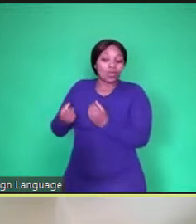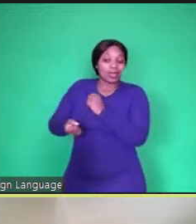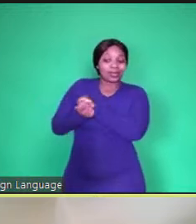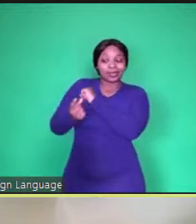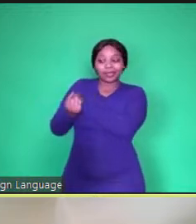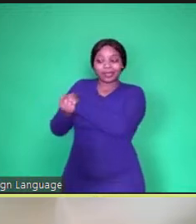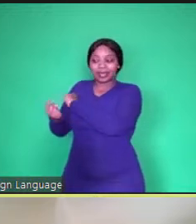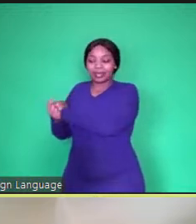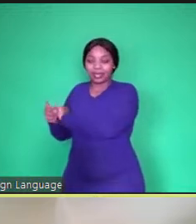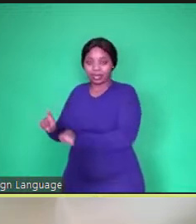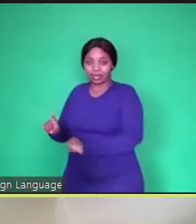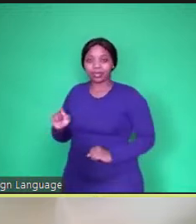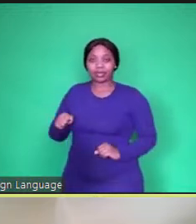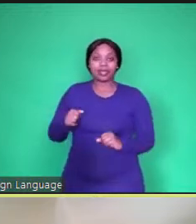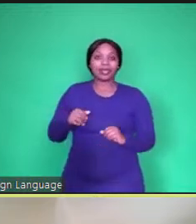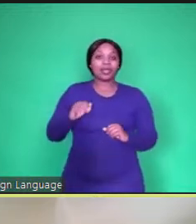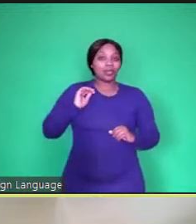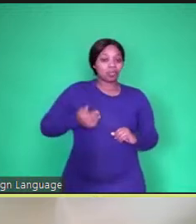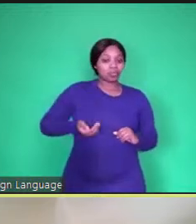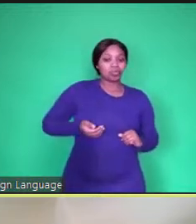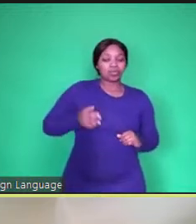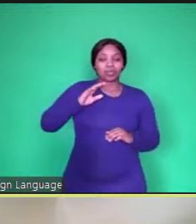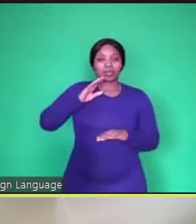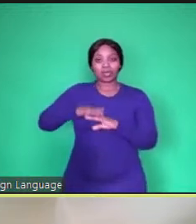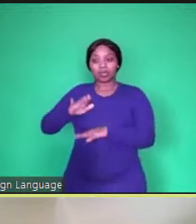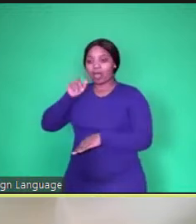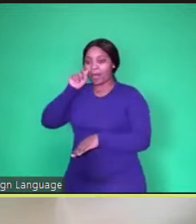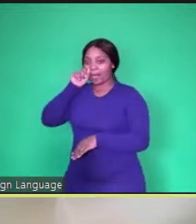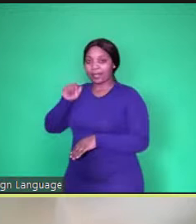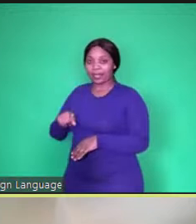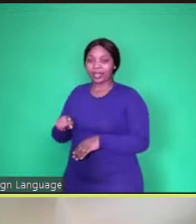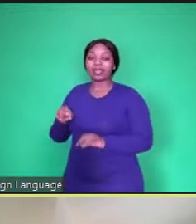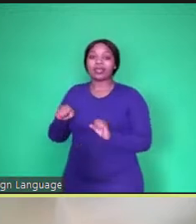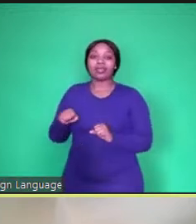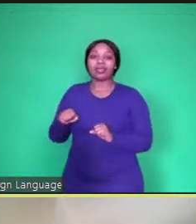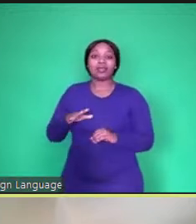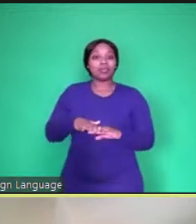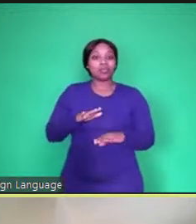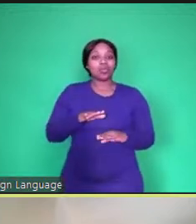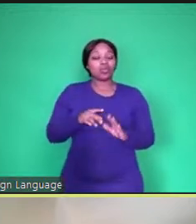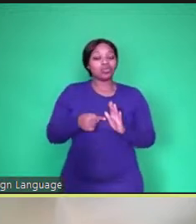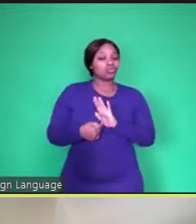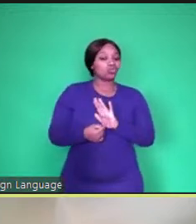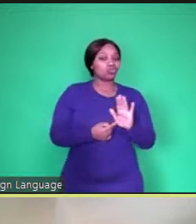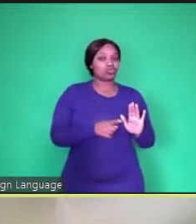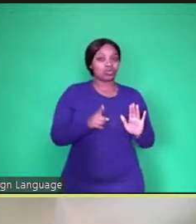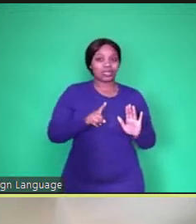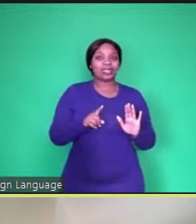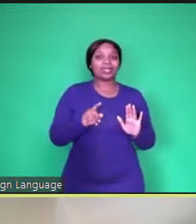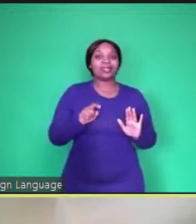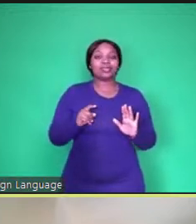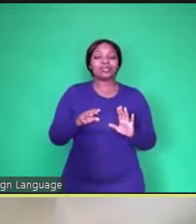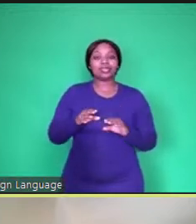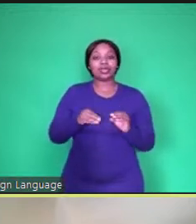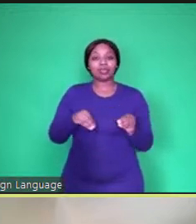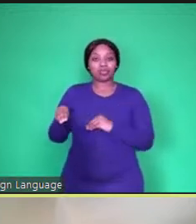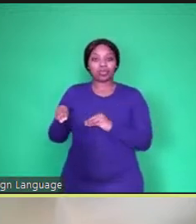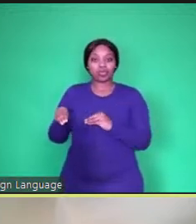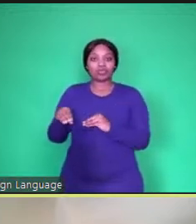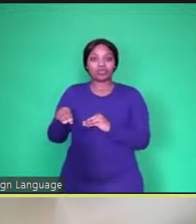with time as well. More mobility patterns, 3+, it shows like males are moving more as compared to